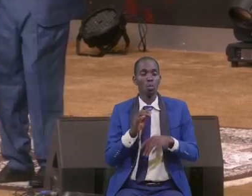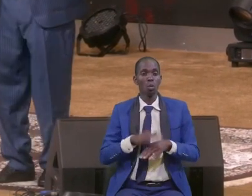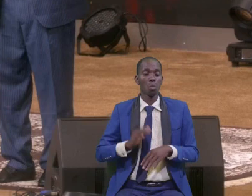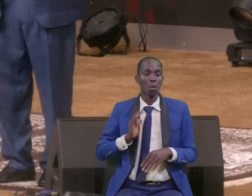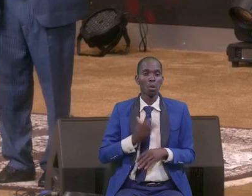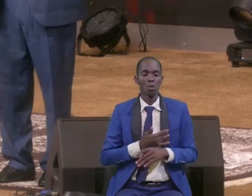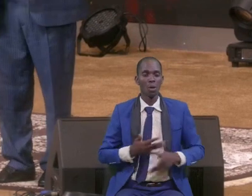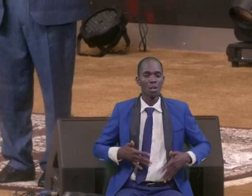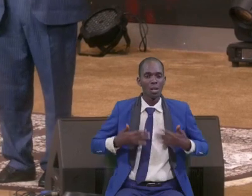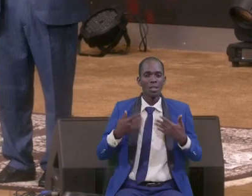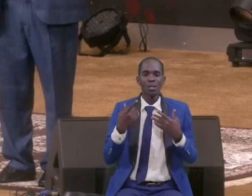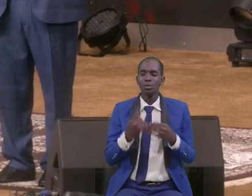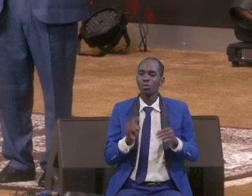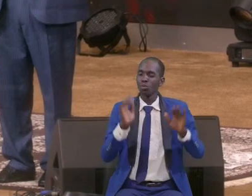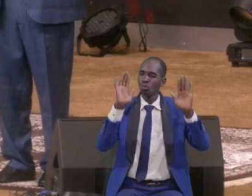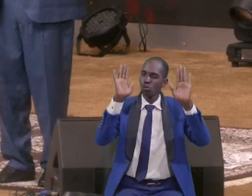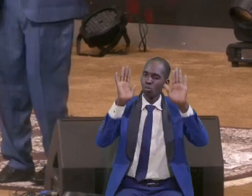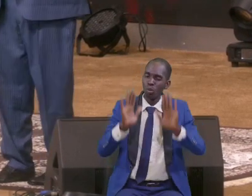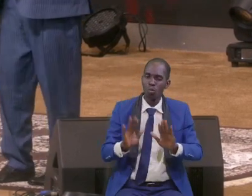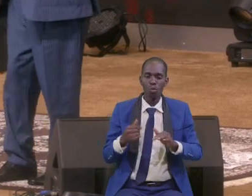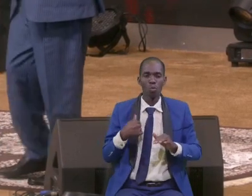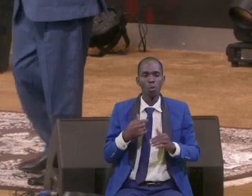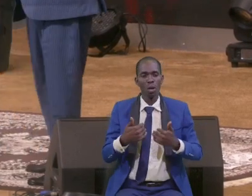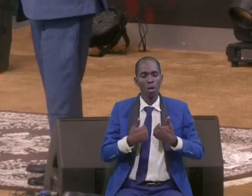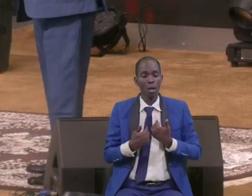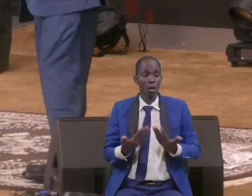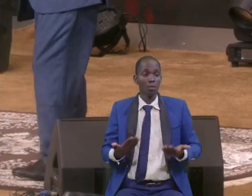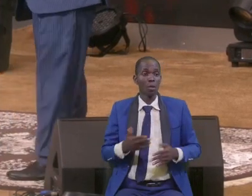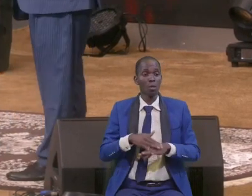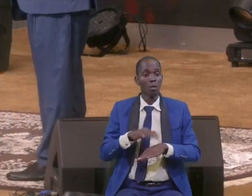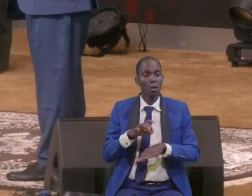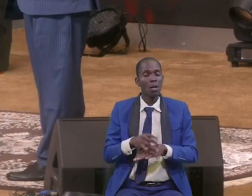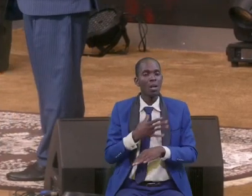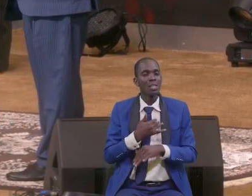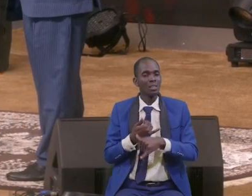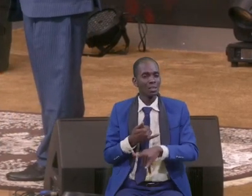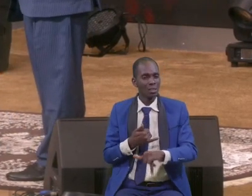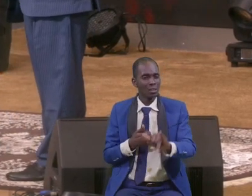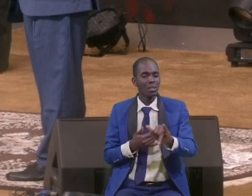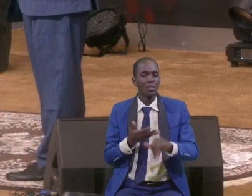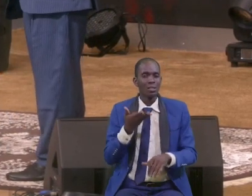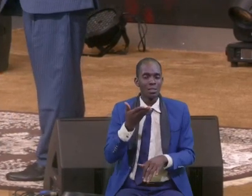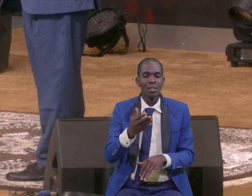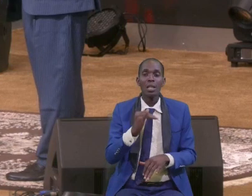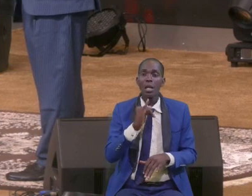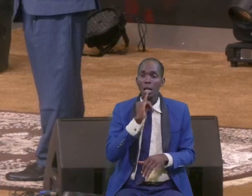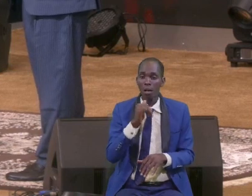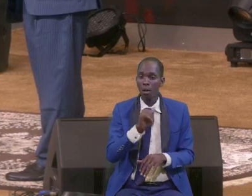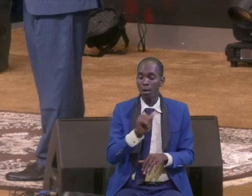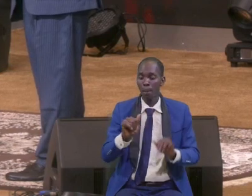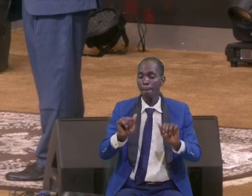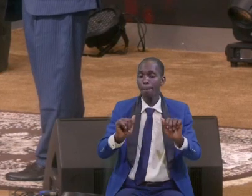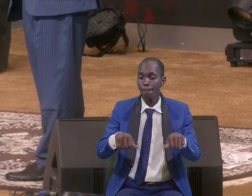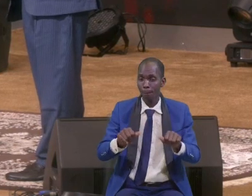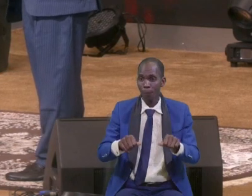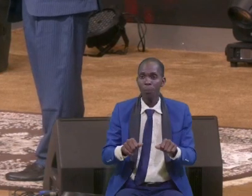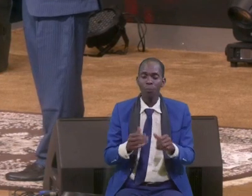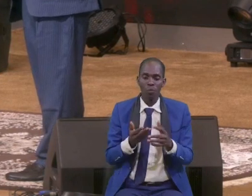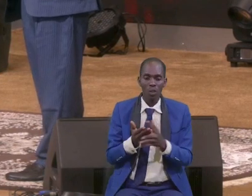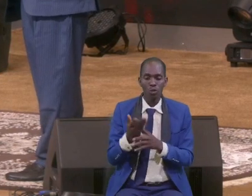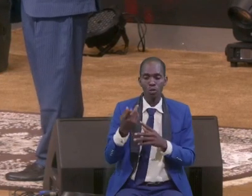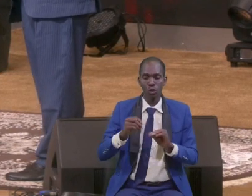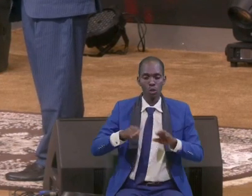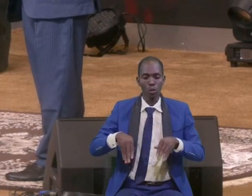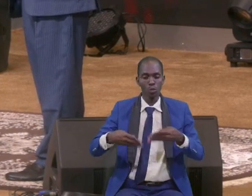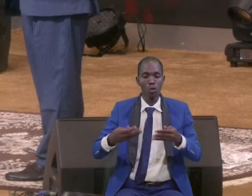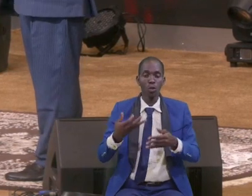have, the tribulations we have here on the earth. And yet, there is the possibility, in fact, there's the provision that we can